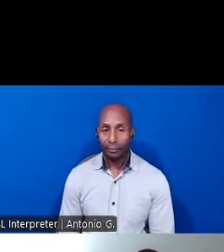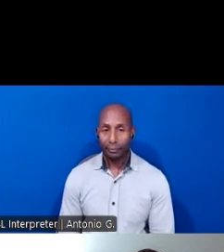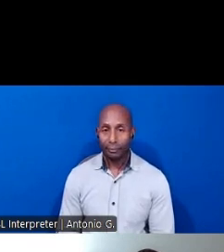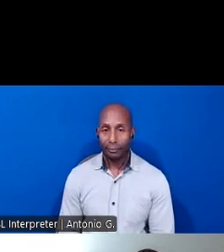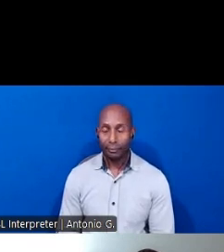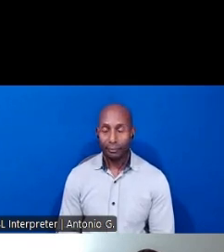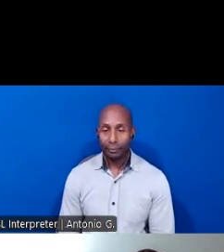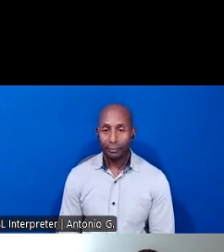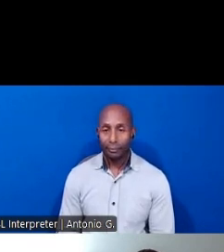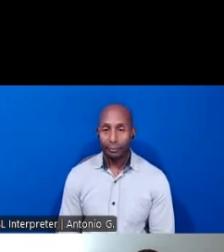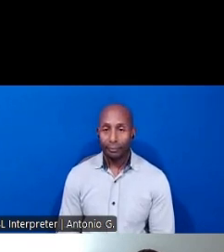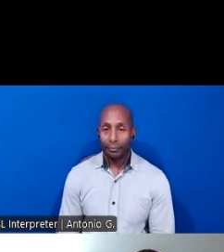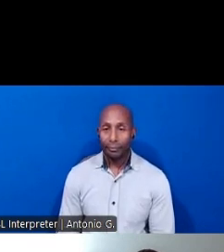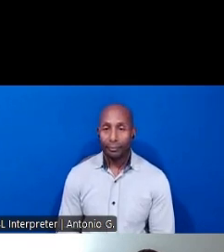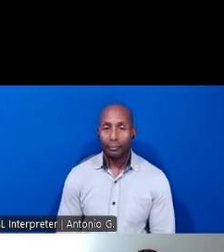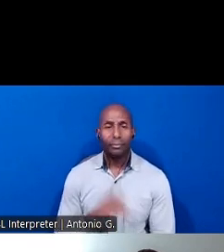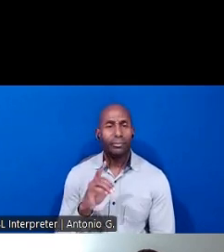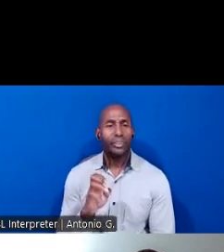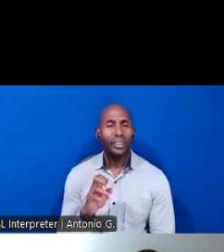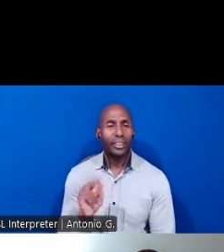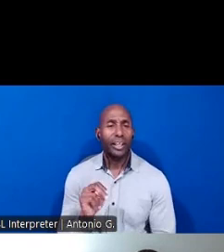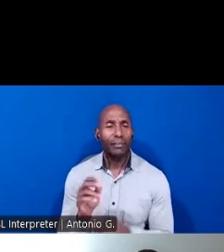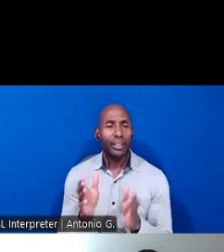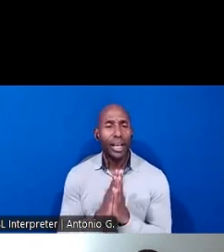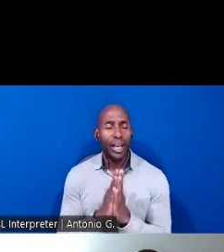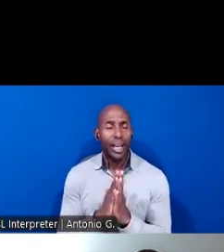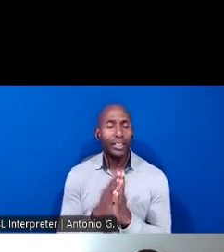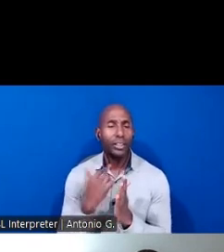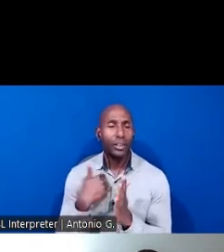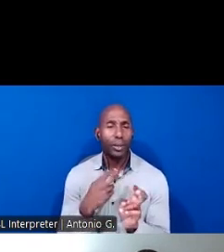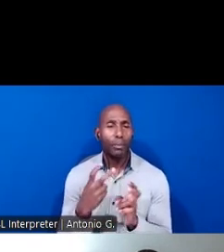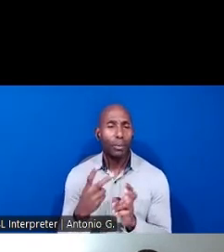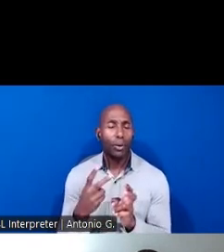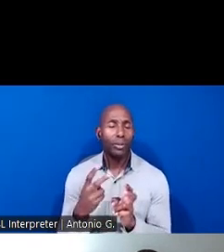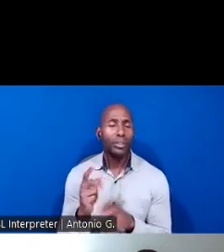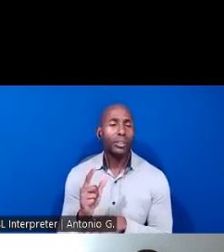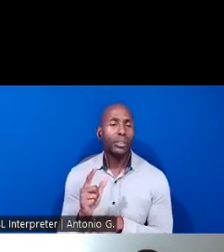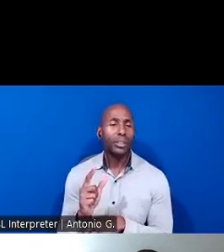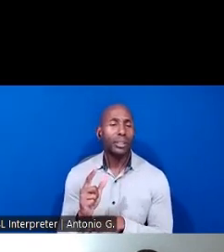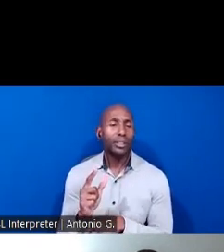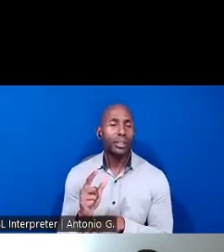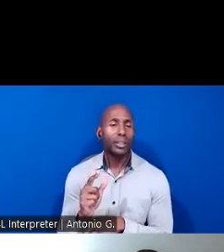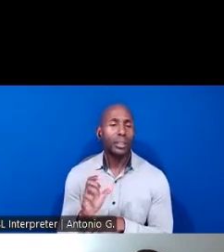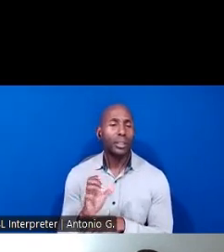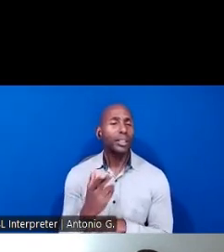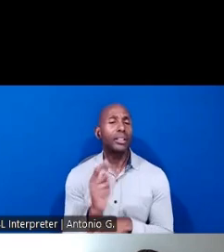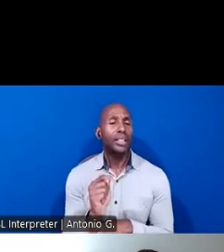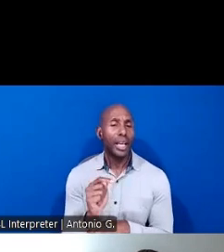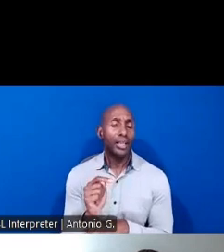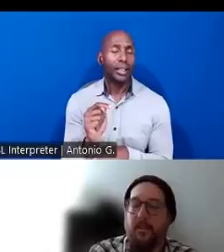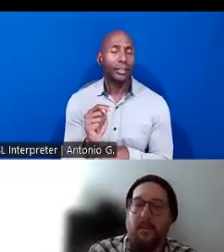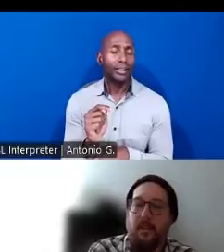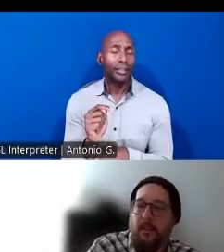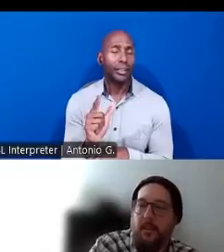Devin, do you think someone just asked for the links into the chat when you get a chance, if you don't mind?